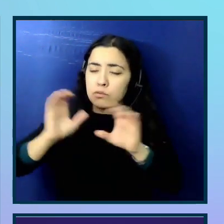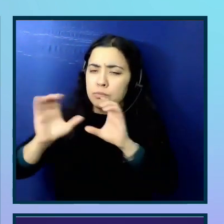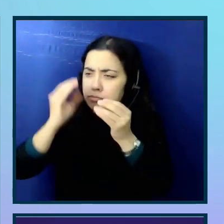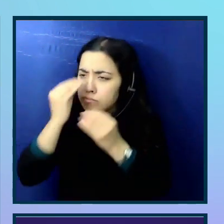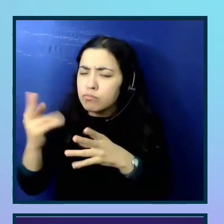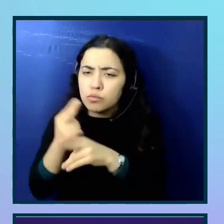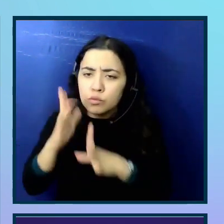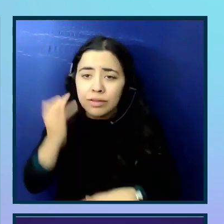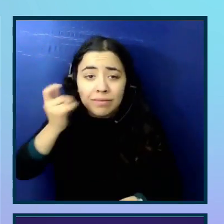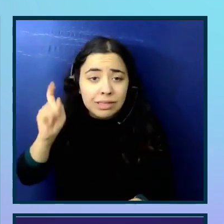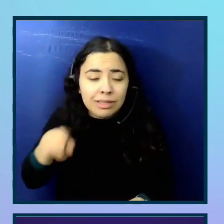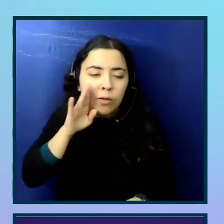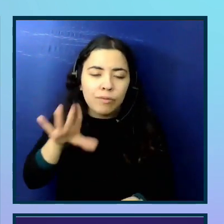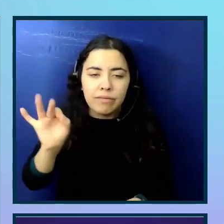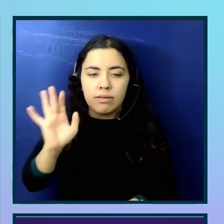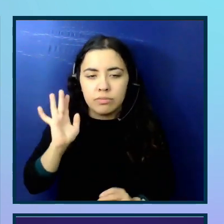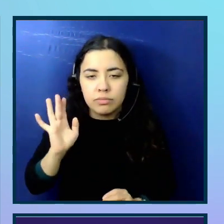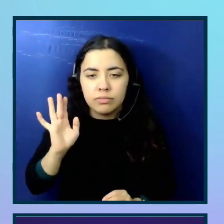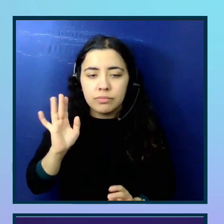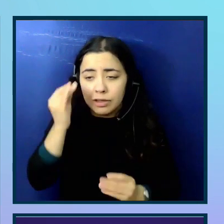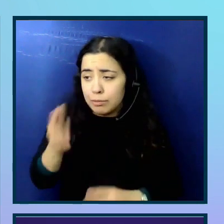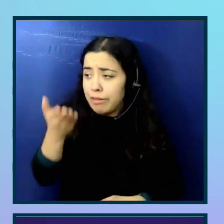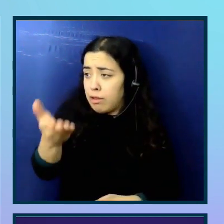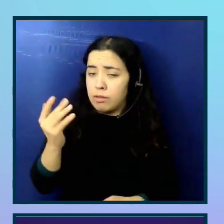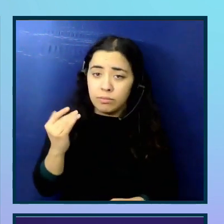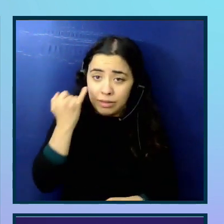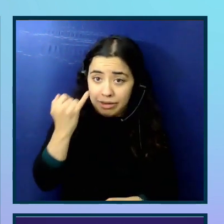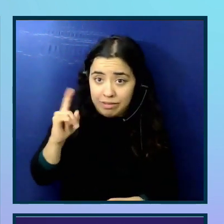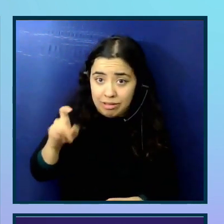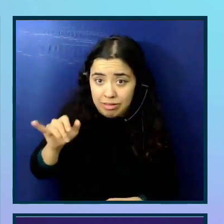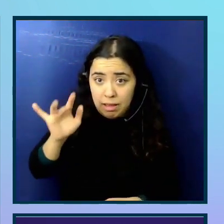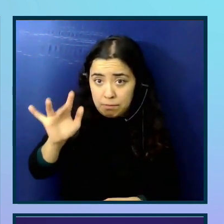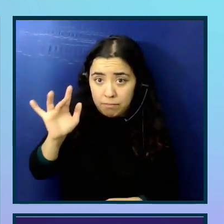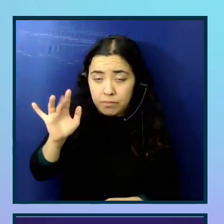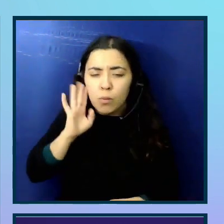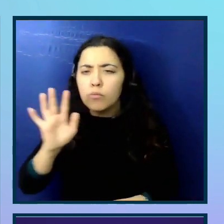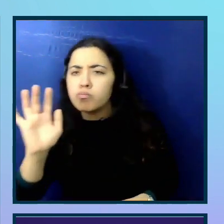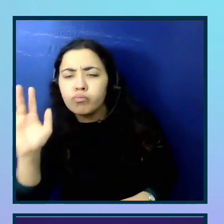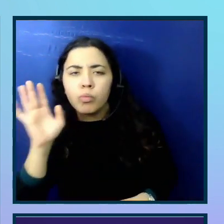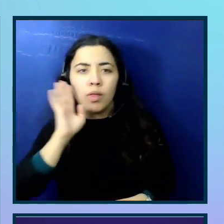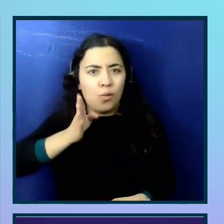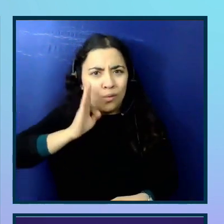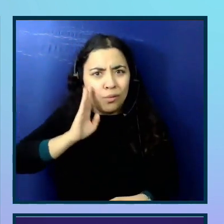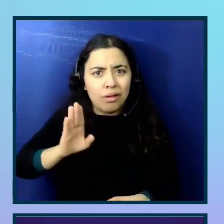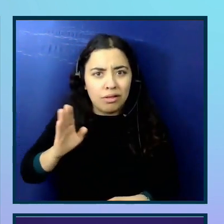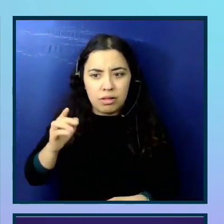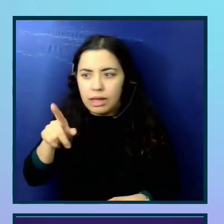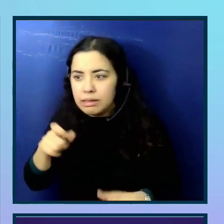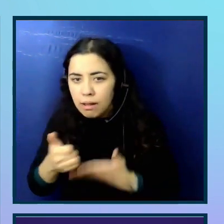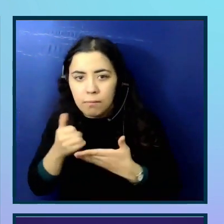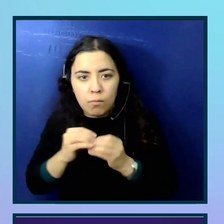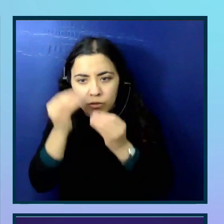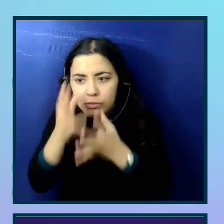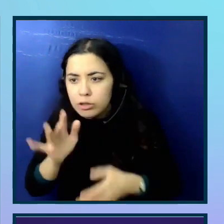it out. So the information's there. Those who need it will select that button that has more information. They will hit that help button if they are a